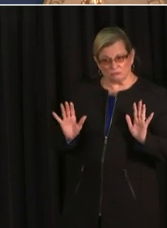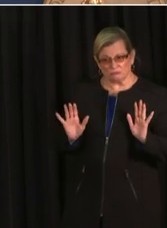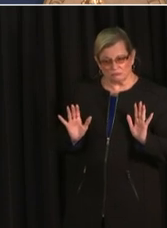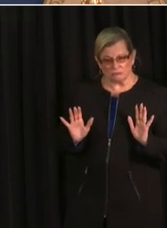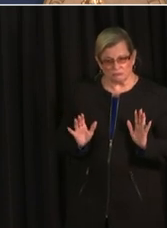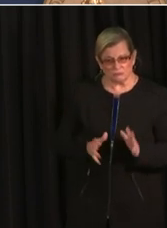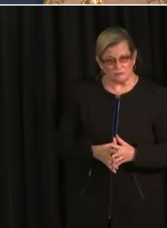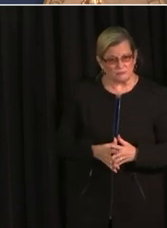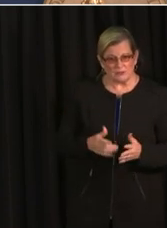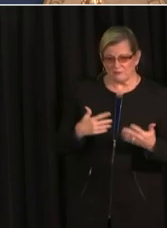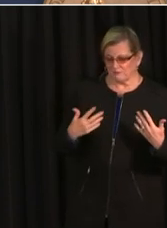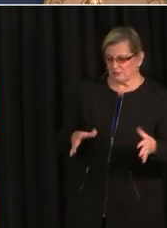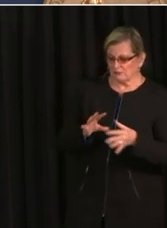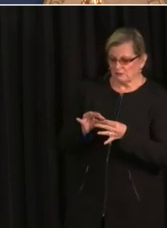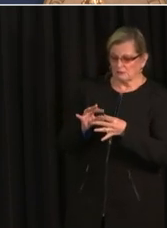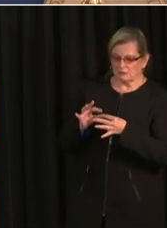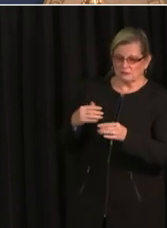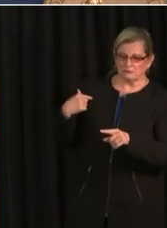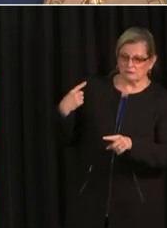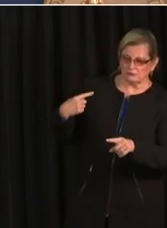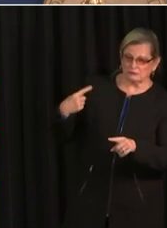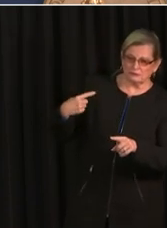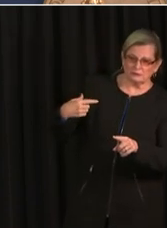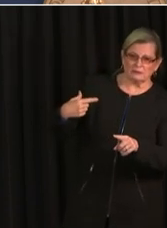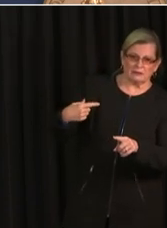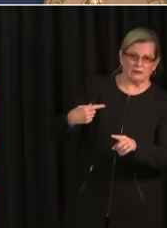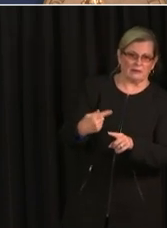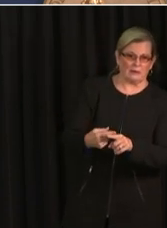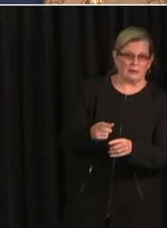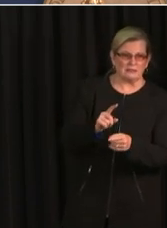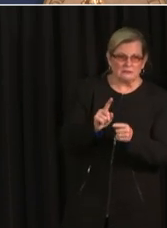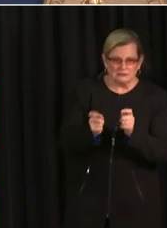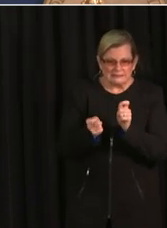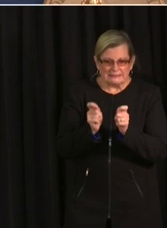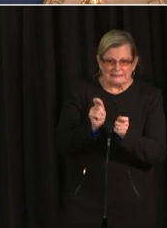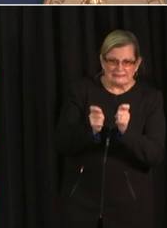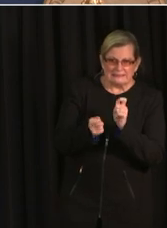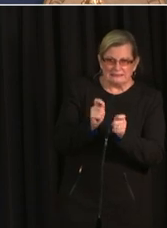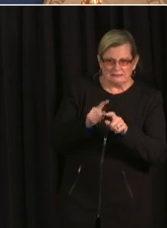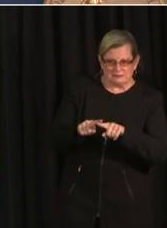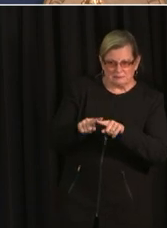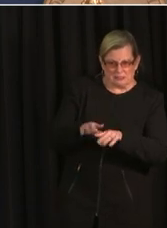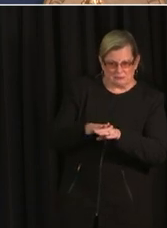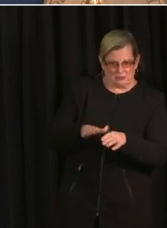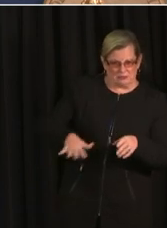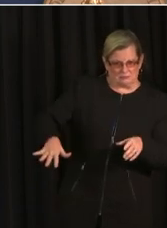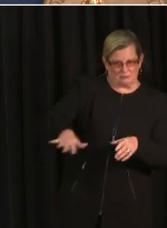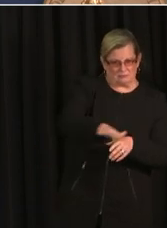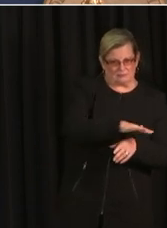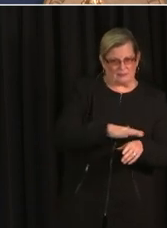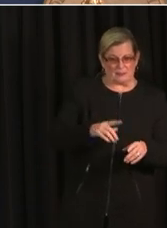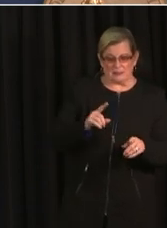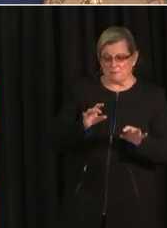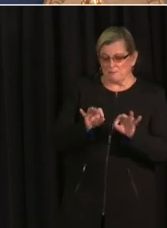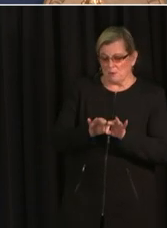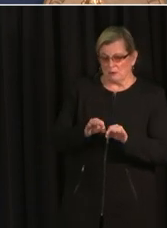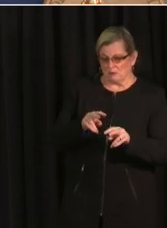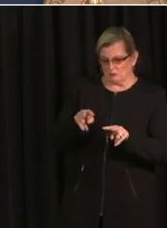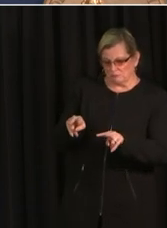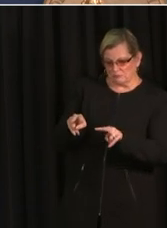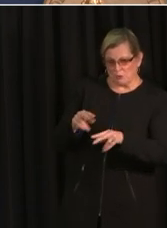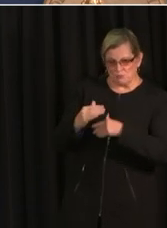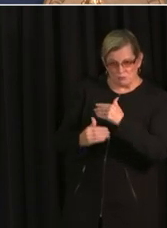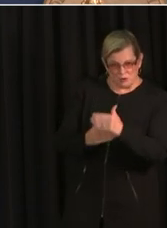said all along that we may need to make adjustments along the way, and that this process